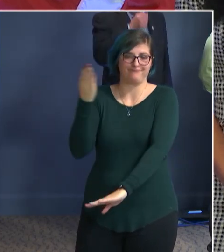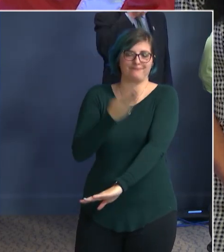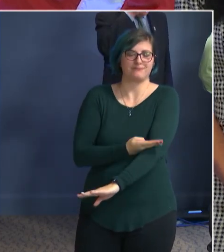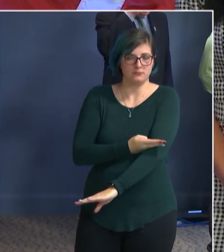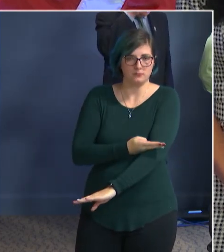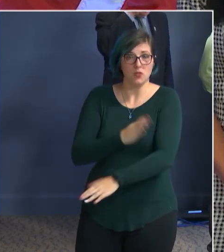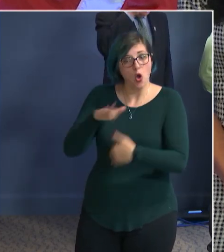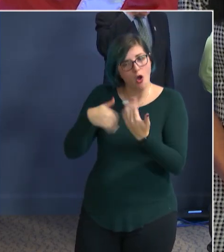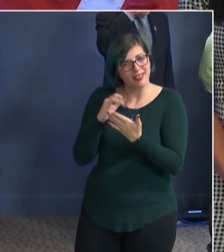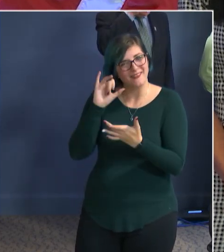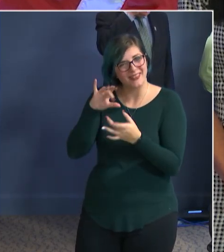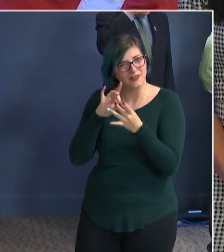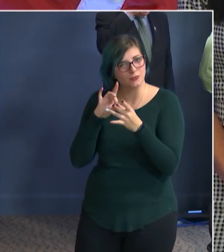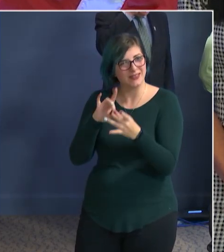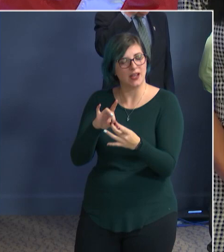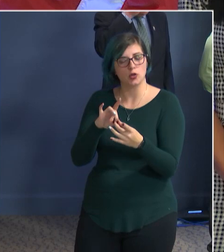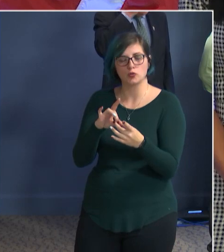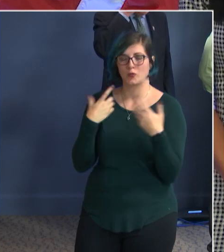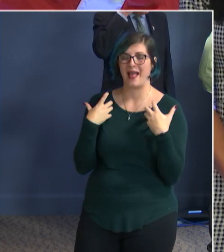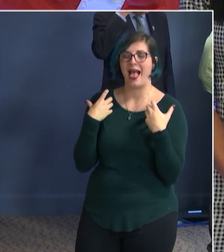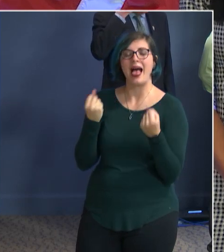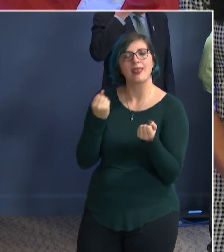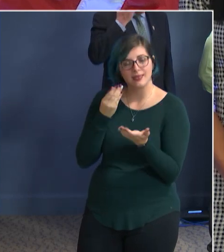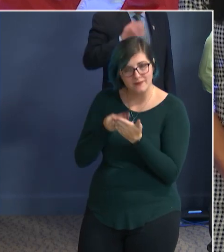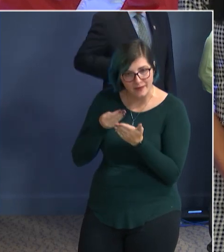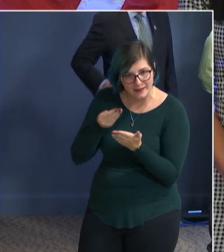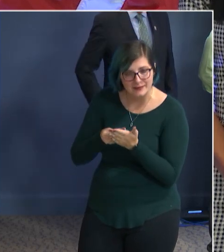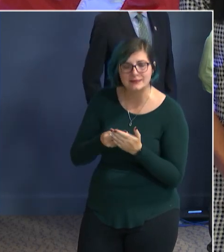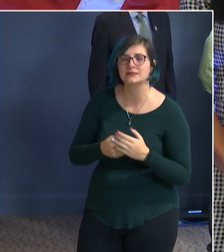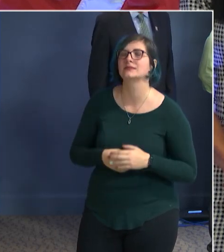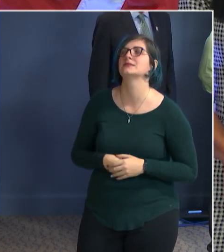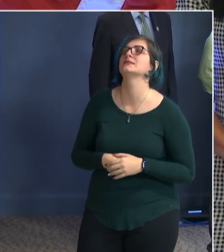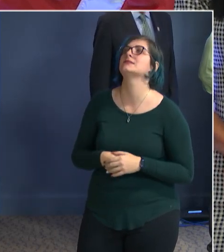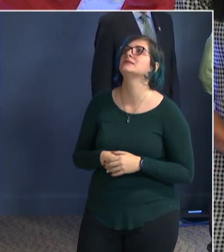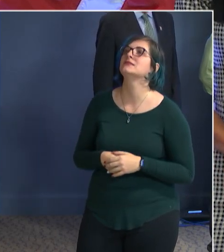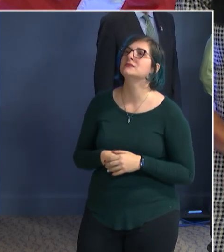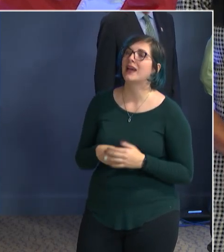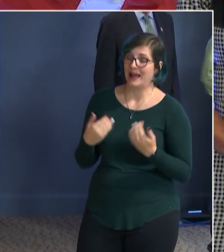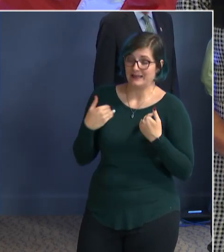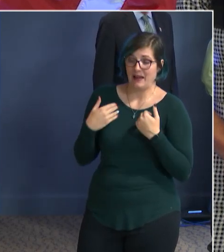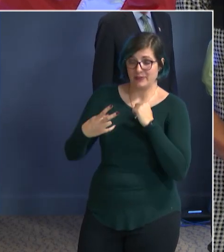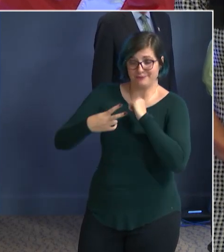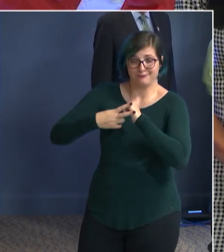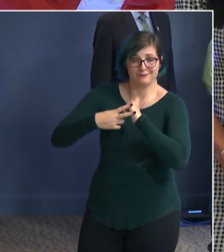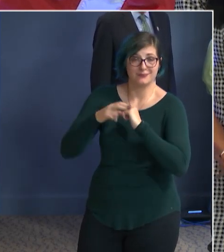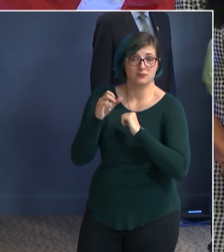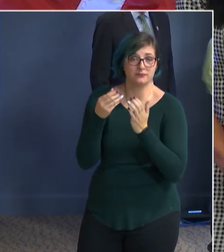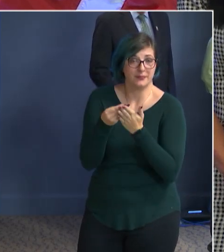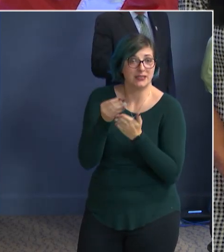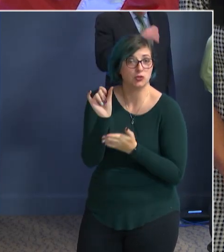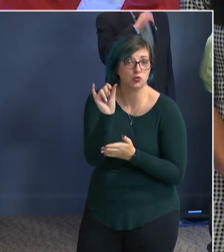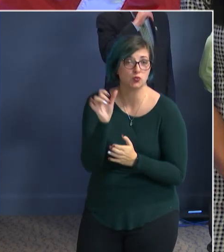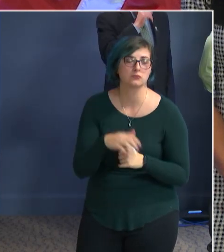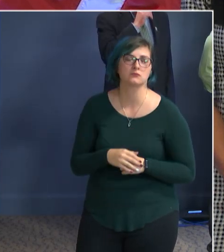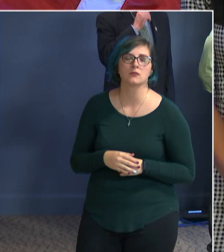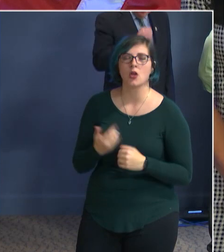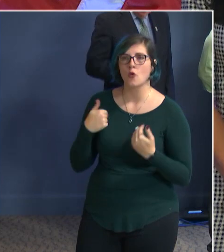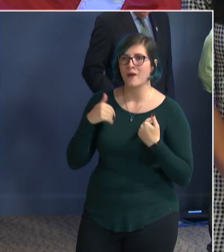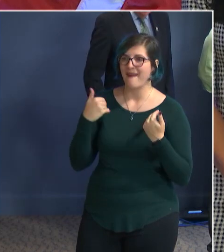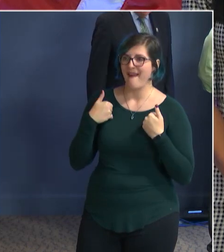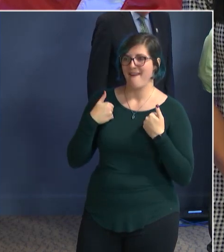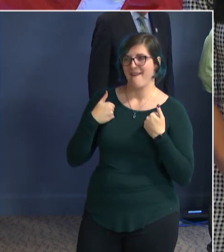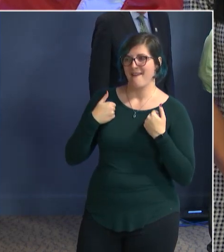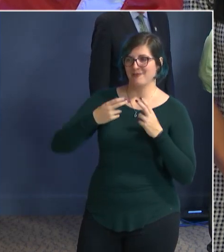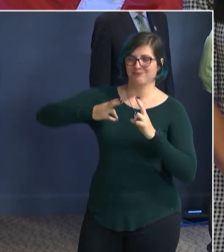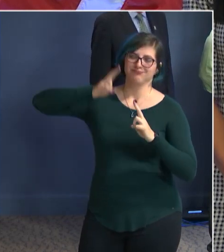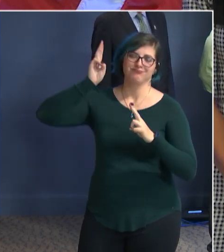is related to having healthy finances and reserves. We have the gold standard